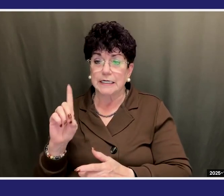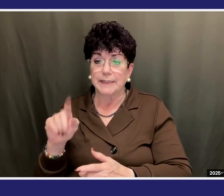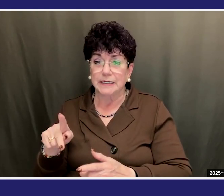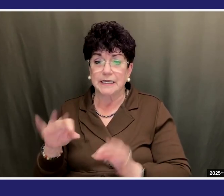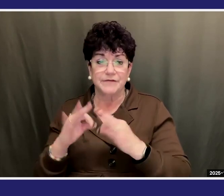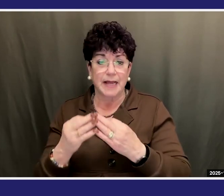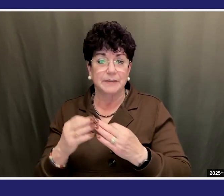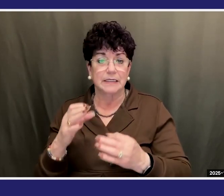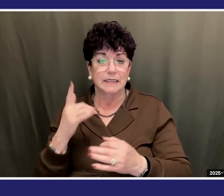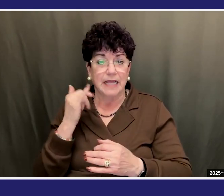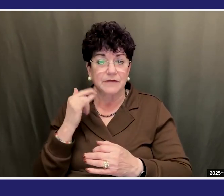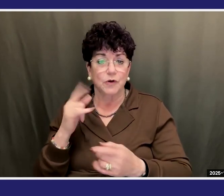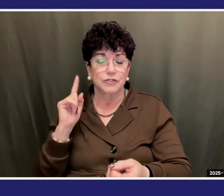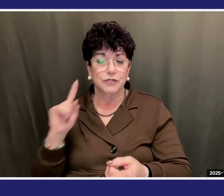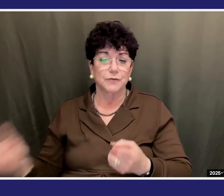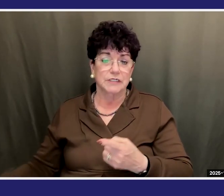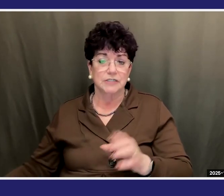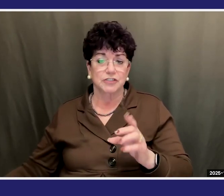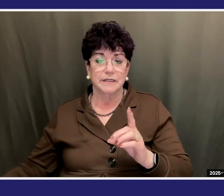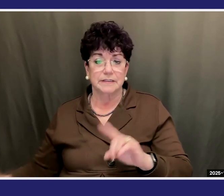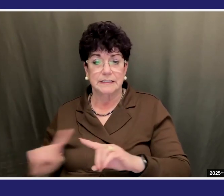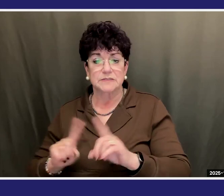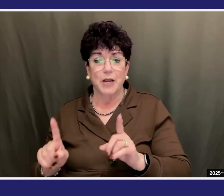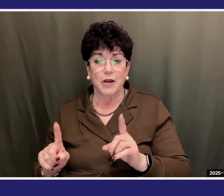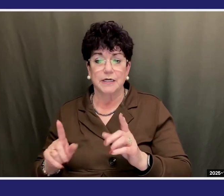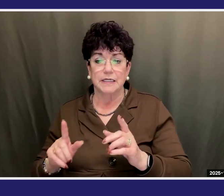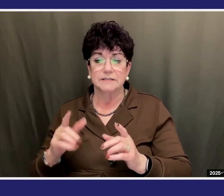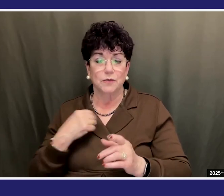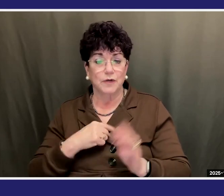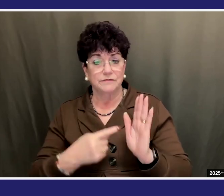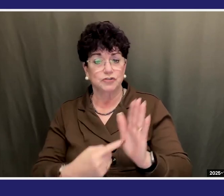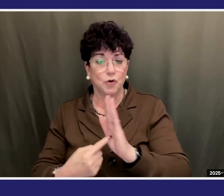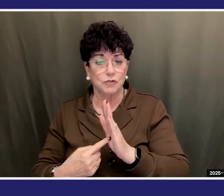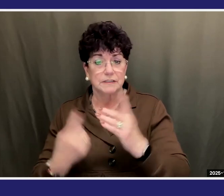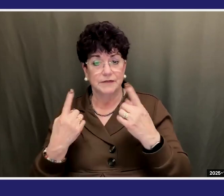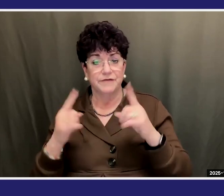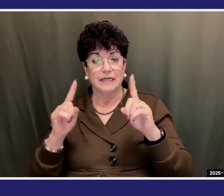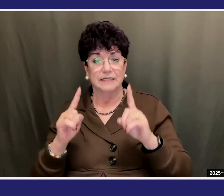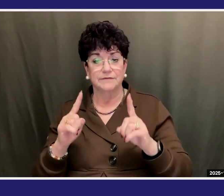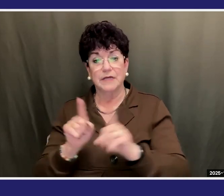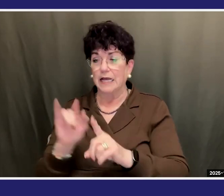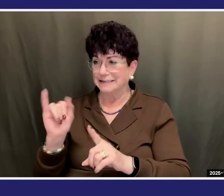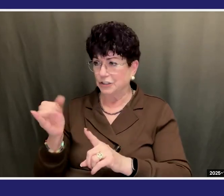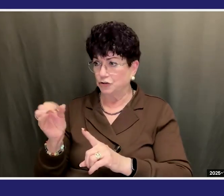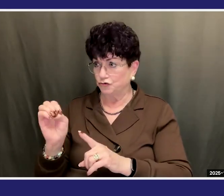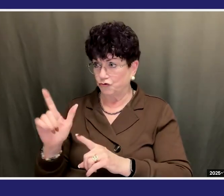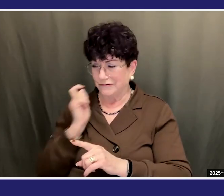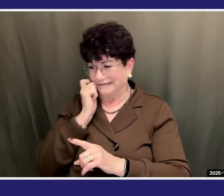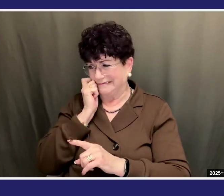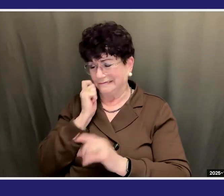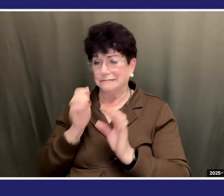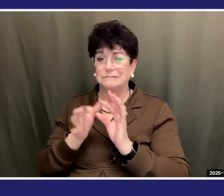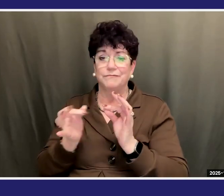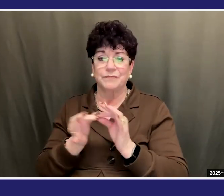Disparities Project. We've already demonstrated that we are effective, just as Joel before me alluded. We have a lot of